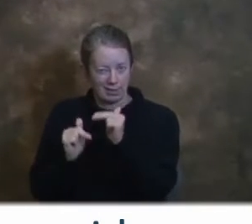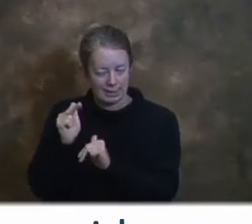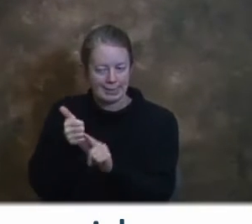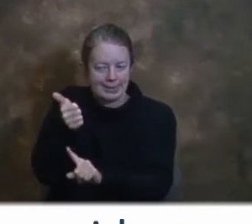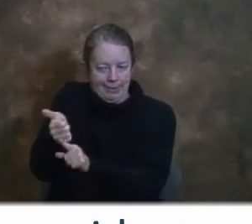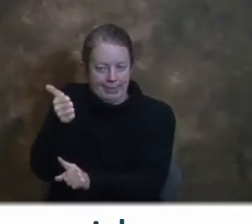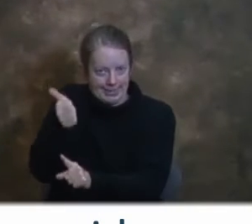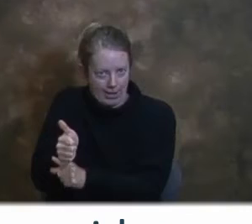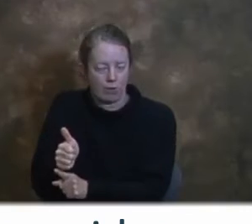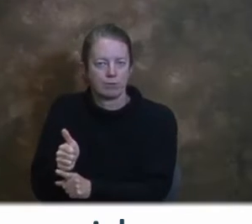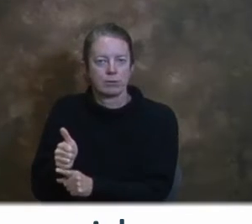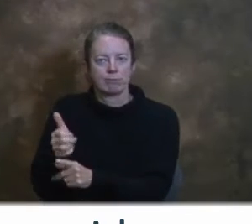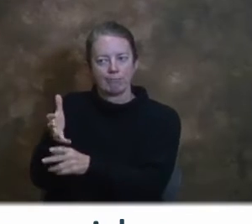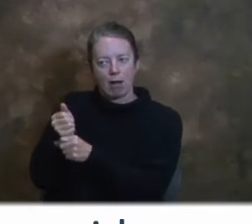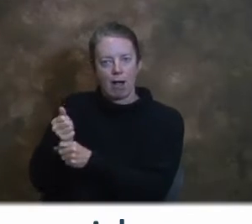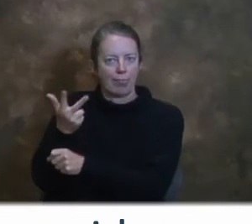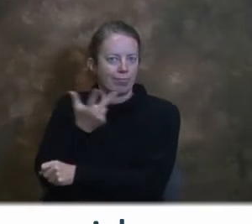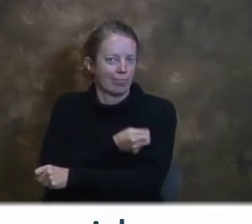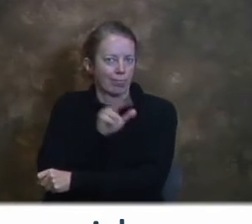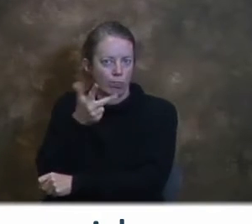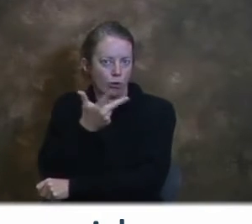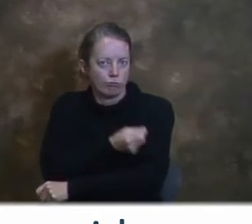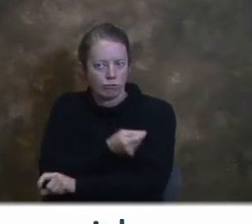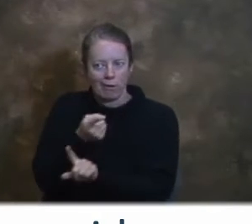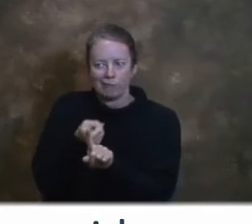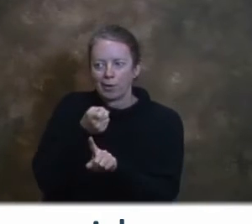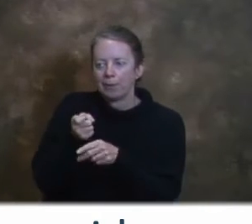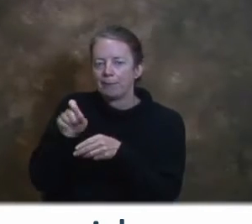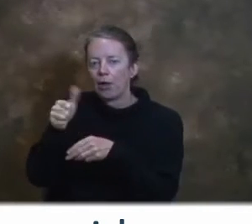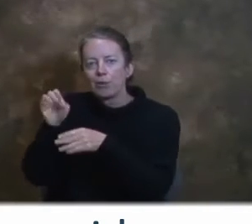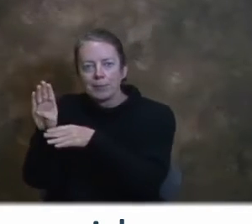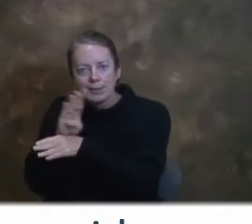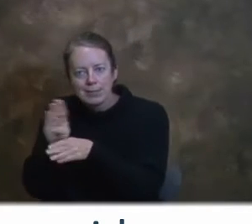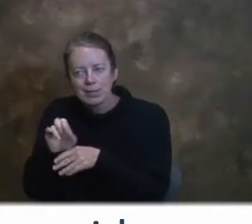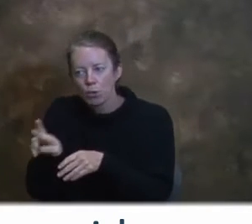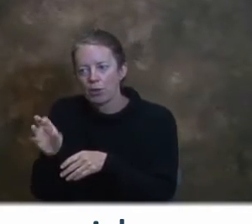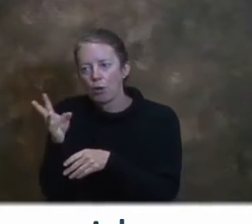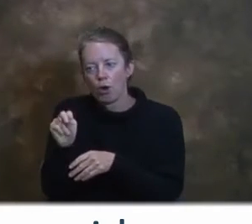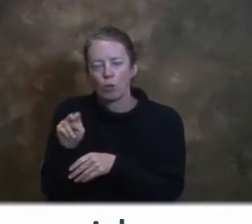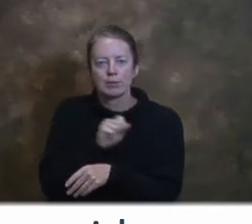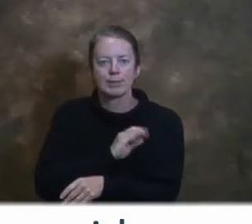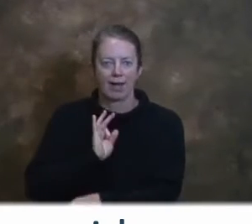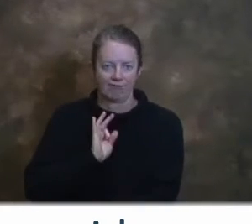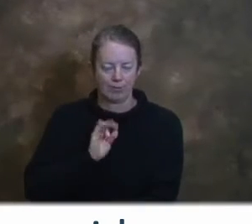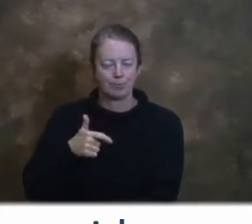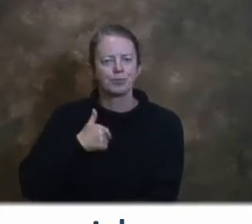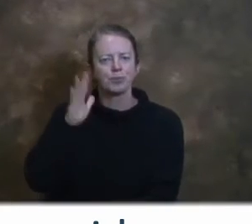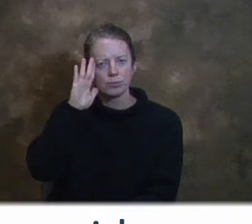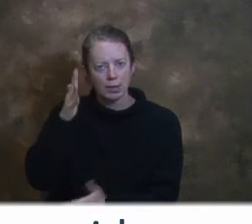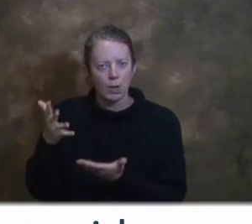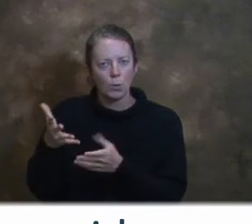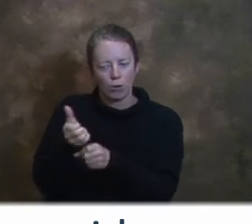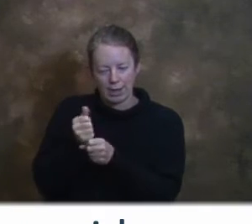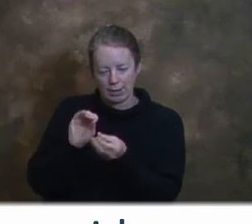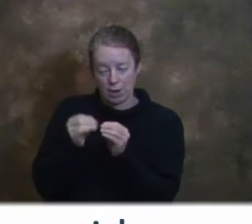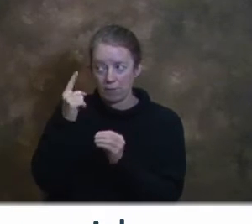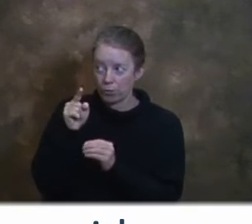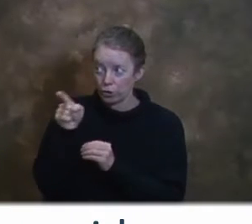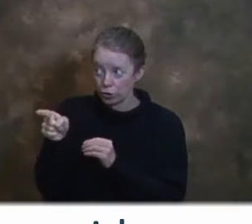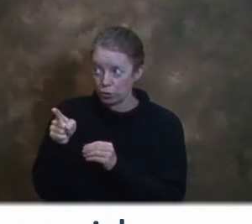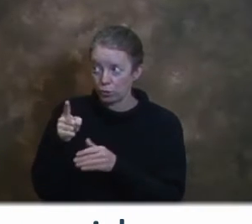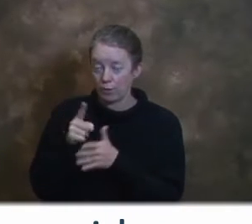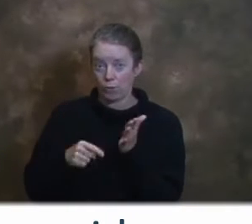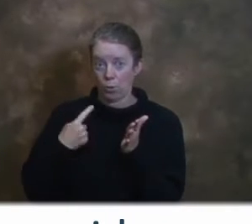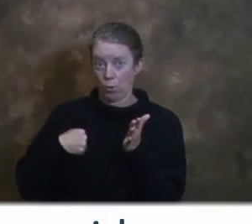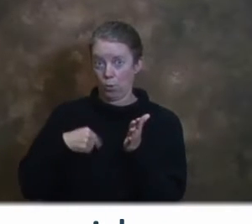through either commercial partners or through their own staffing. So I will get a number for you for what we've been